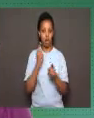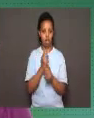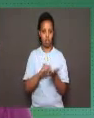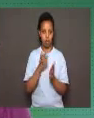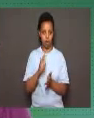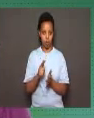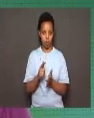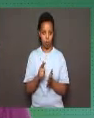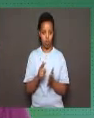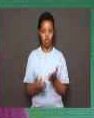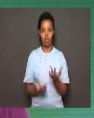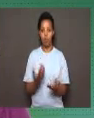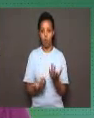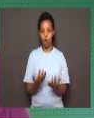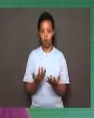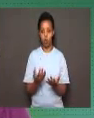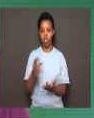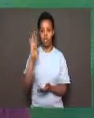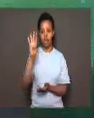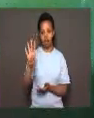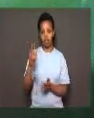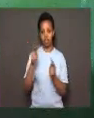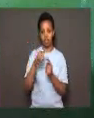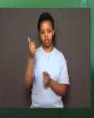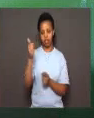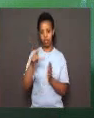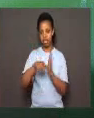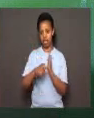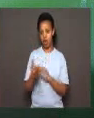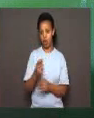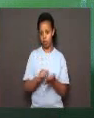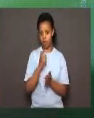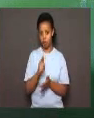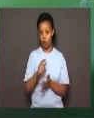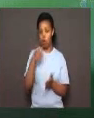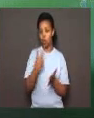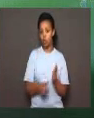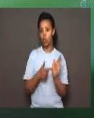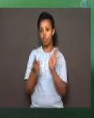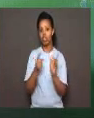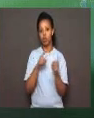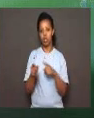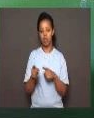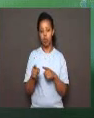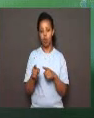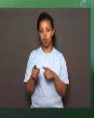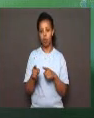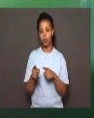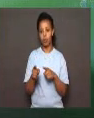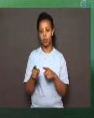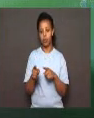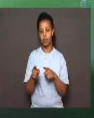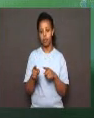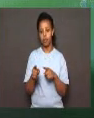happens for 4 to 10 minutes. The results will show white precipitates or